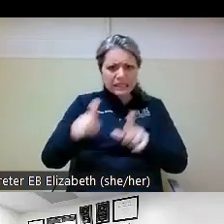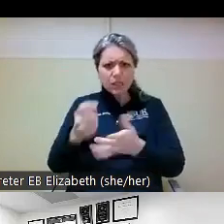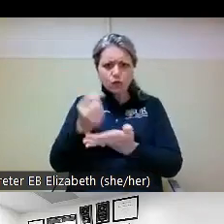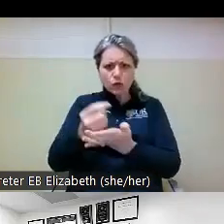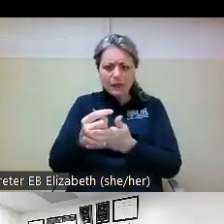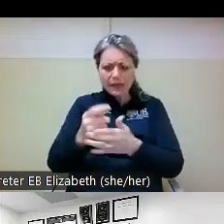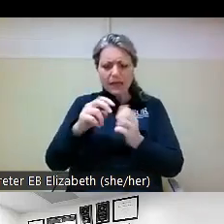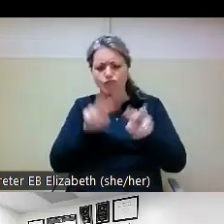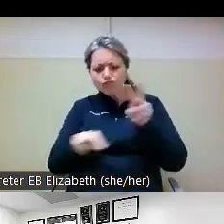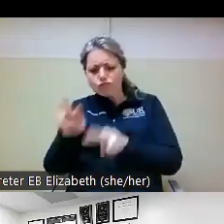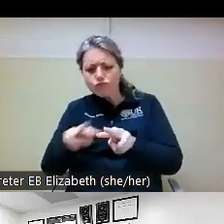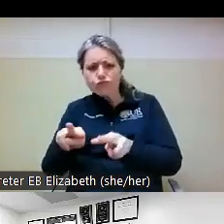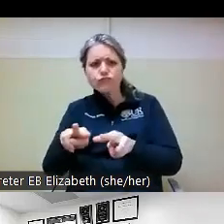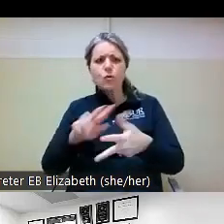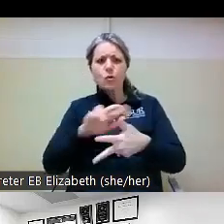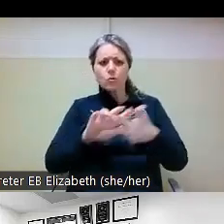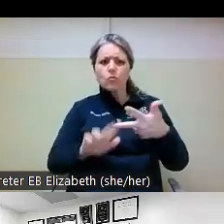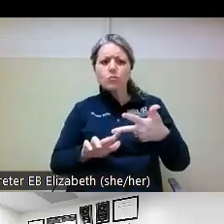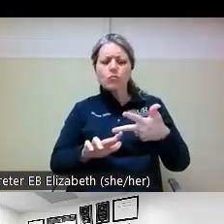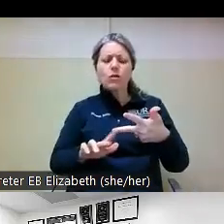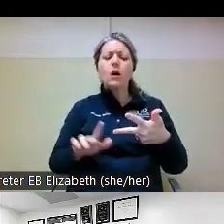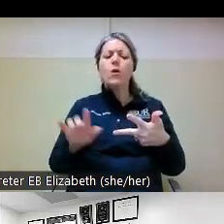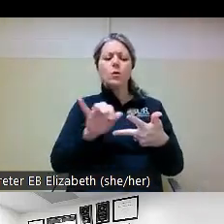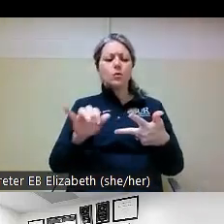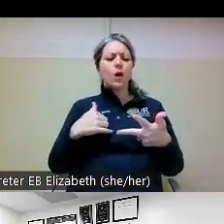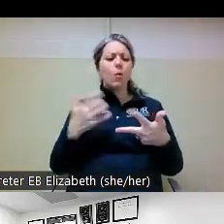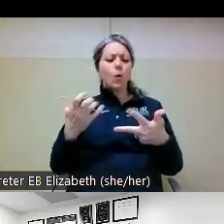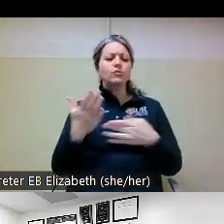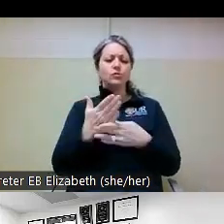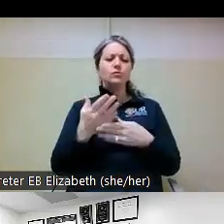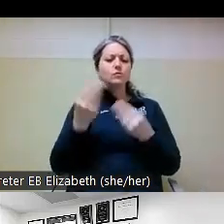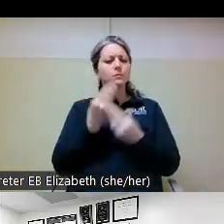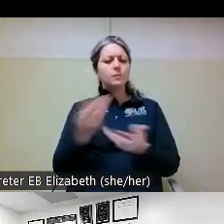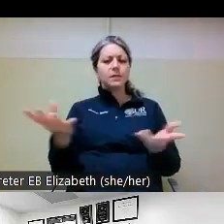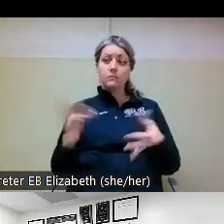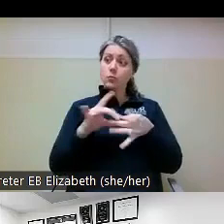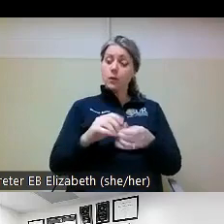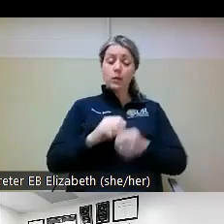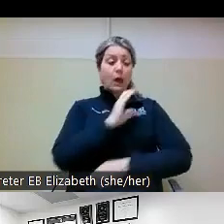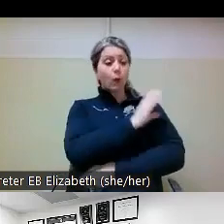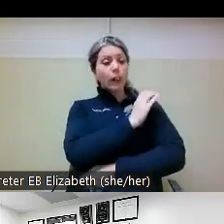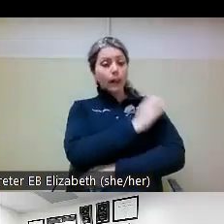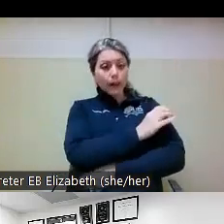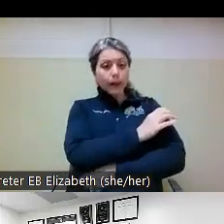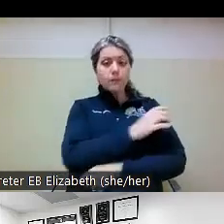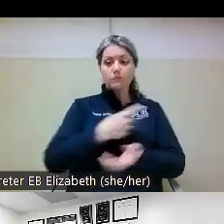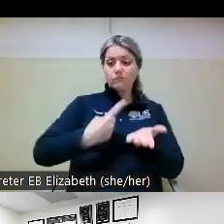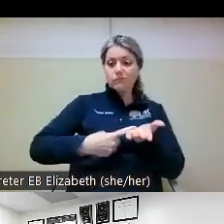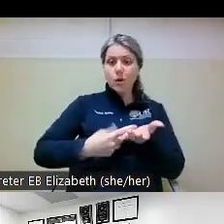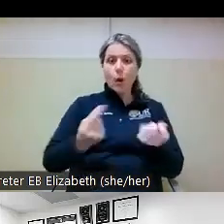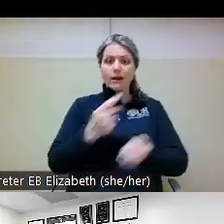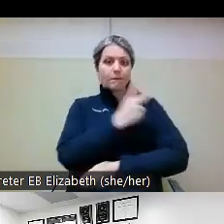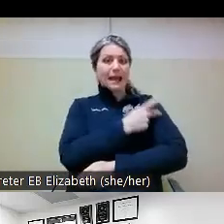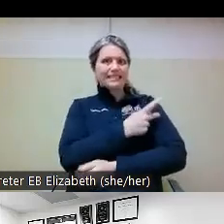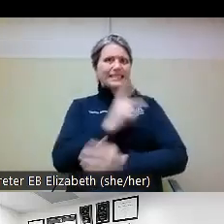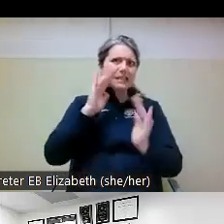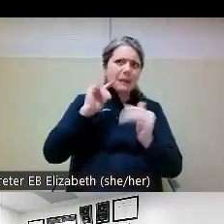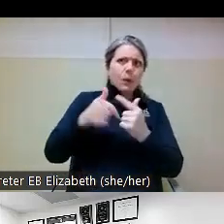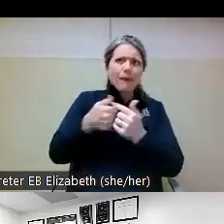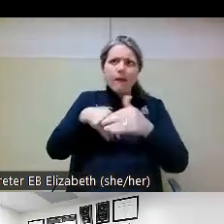and surveillance. And I also like to share some information about our clinic and talk about what patients can expect when they come to our